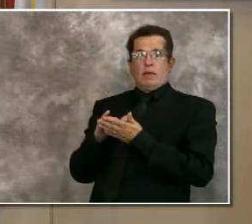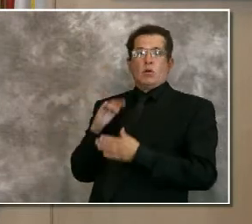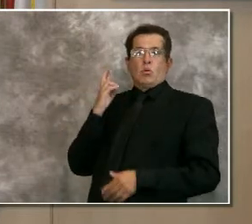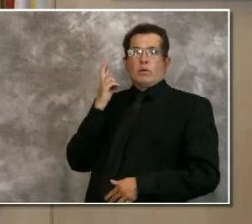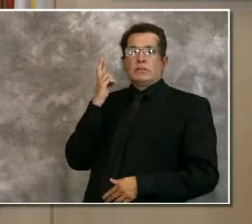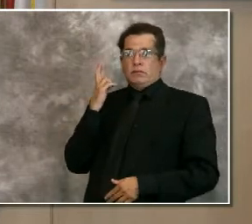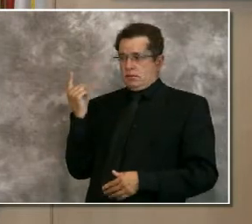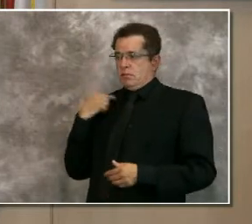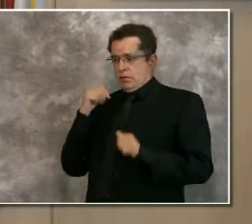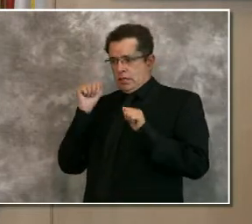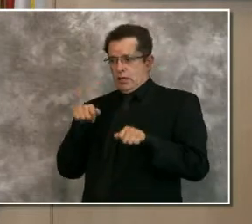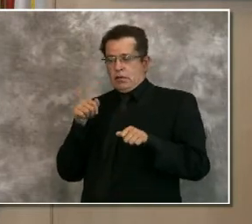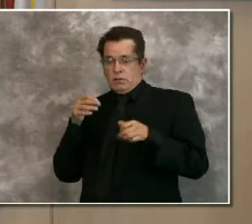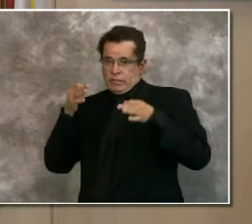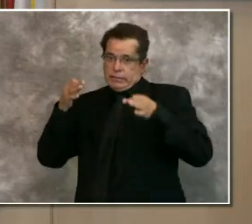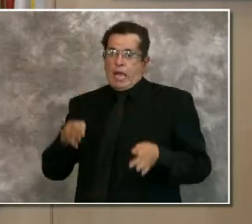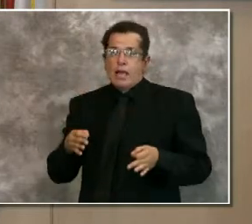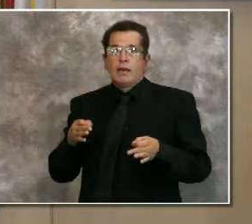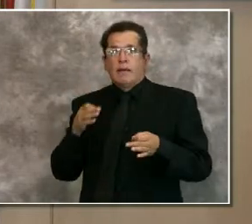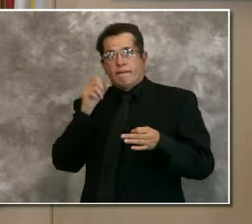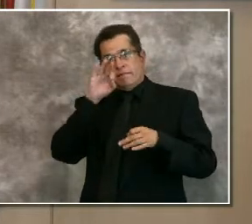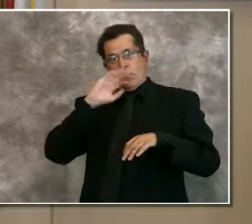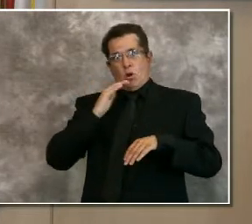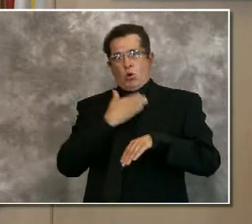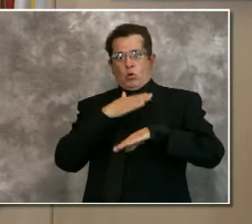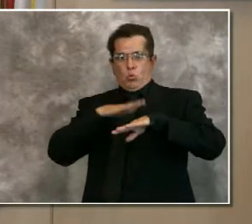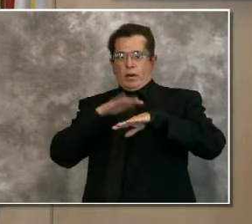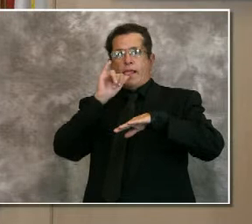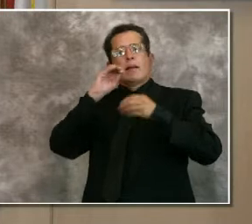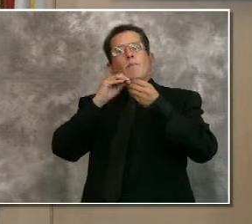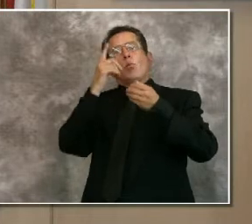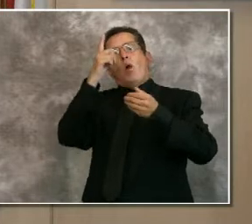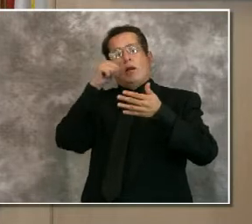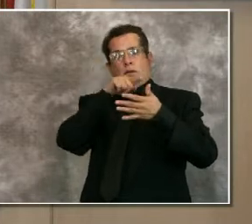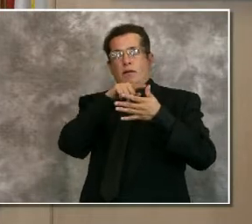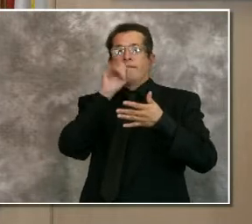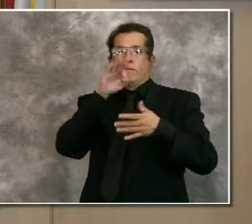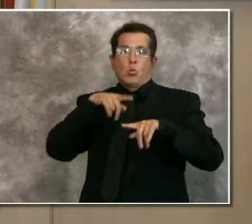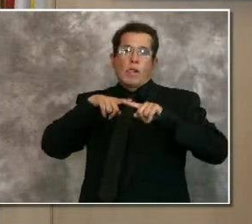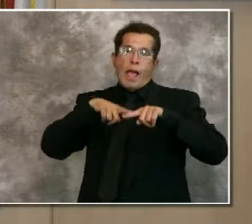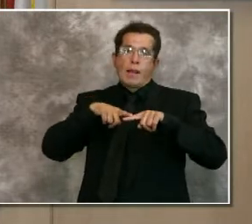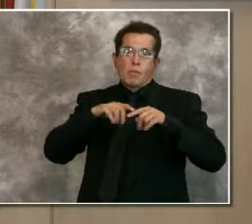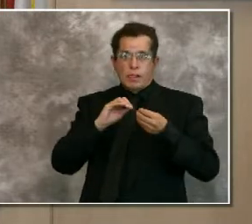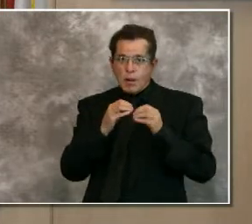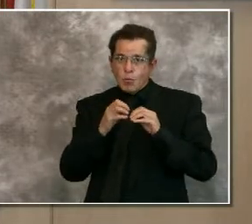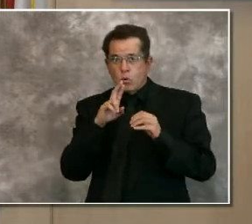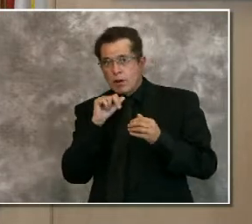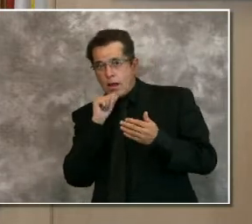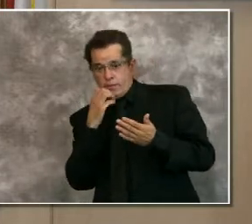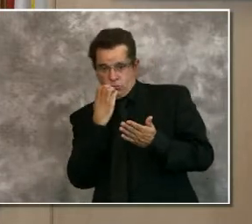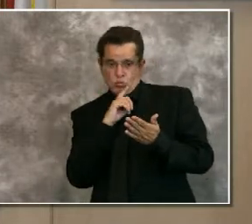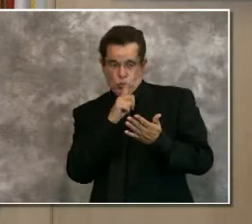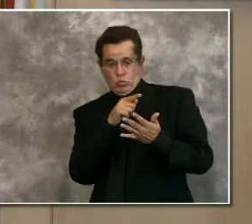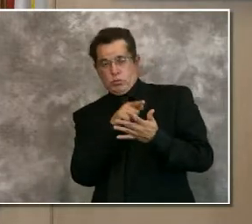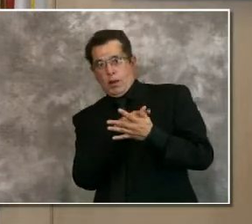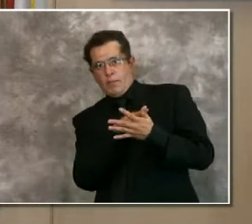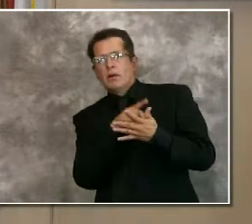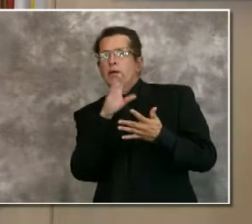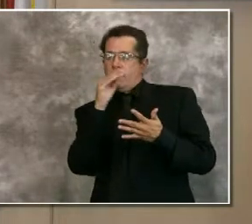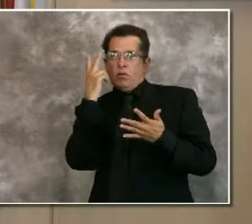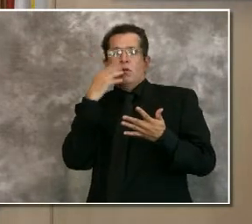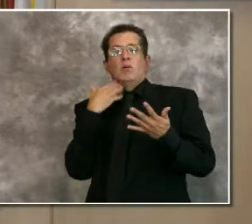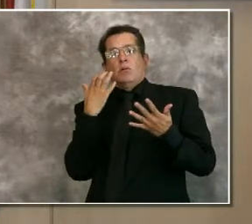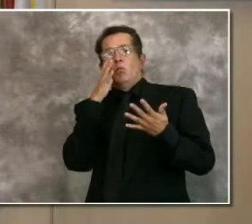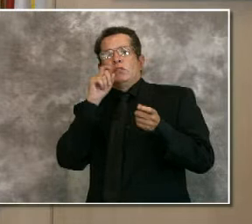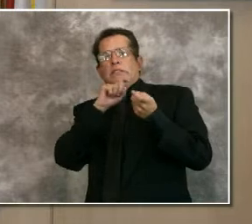determine whether or not some of our triggers, such as trigger number one, is reliable or not. And that's why we are also looking at maybe